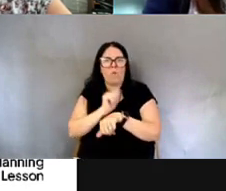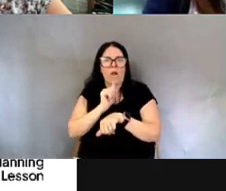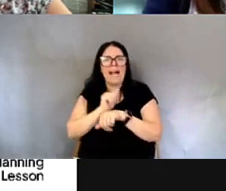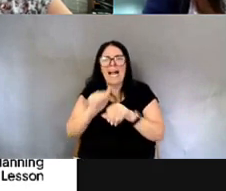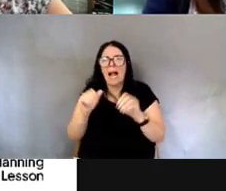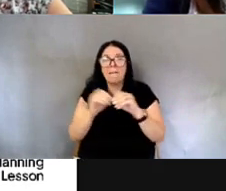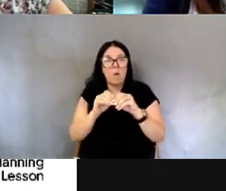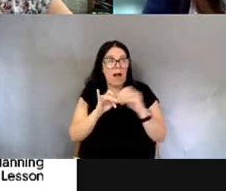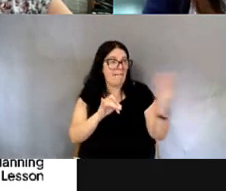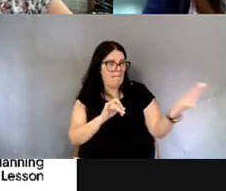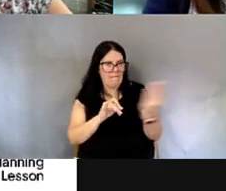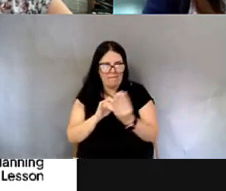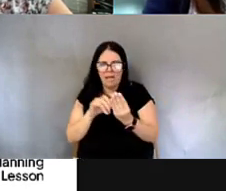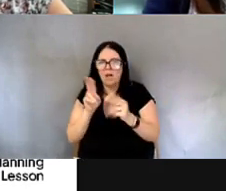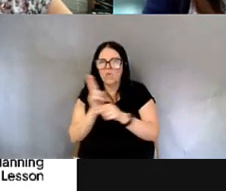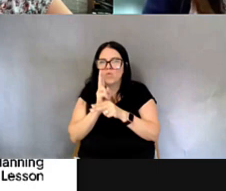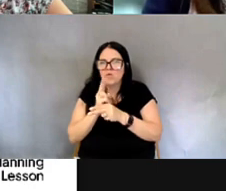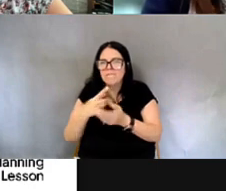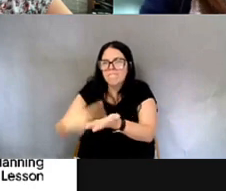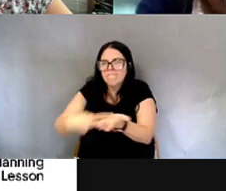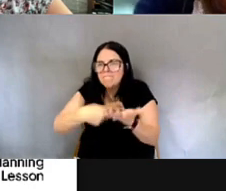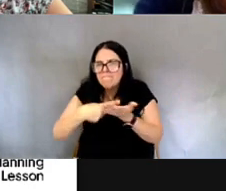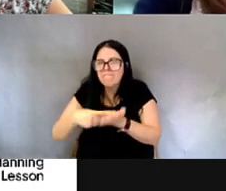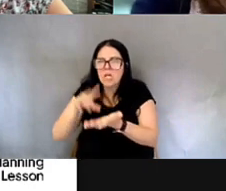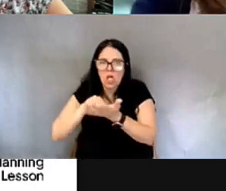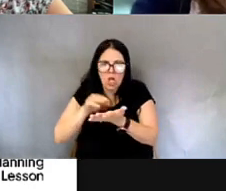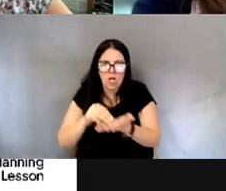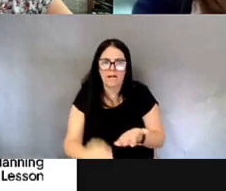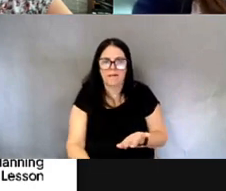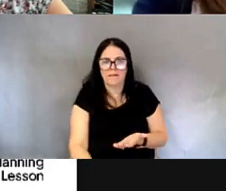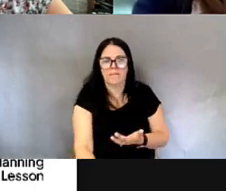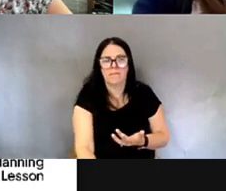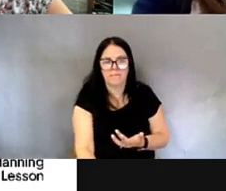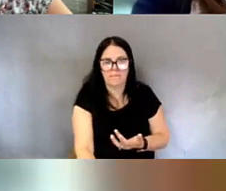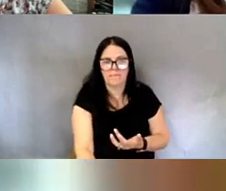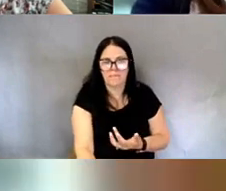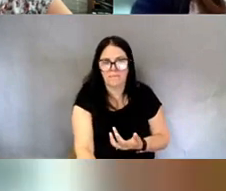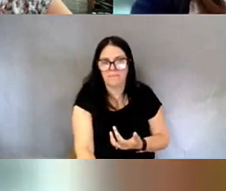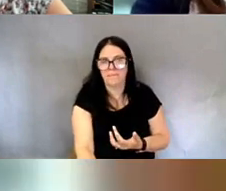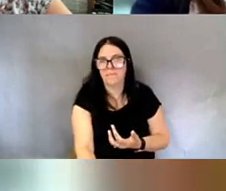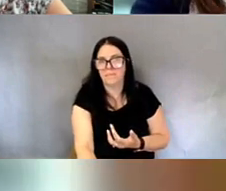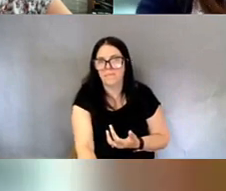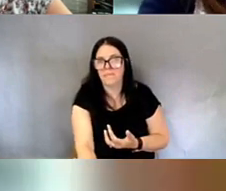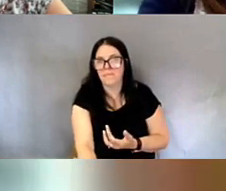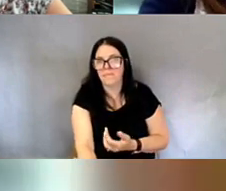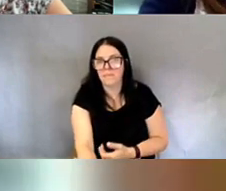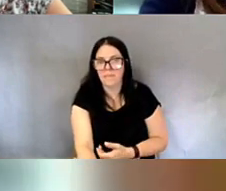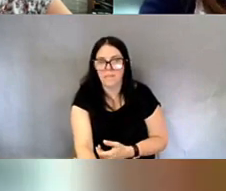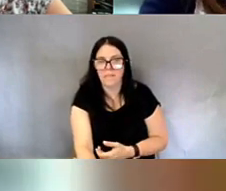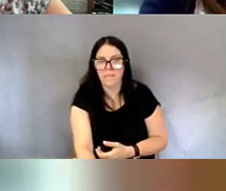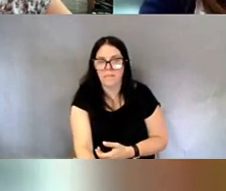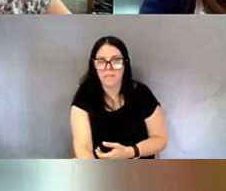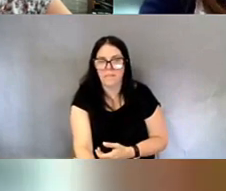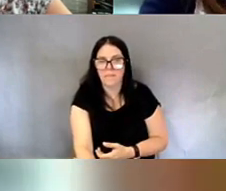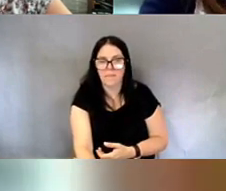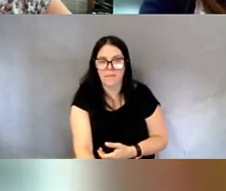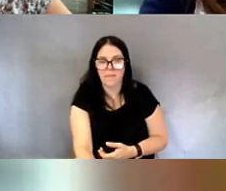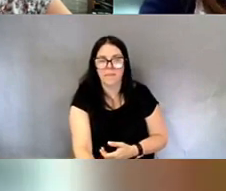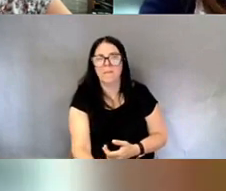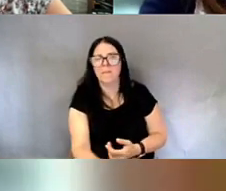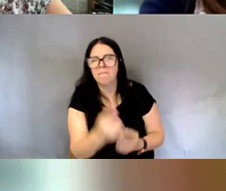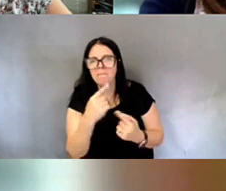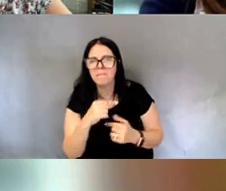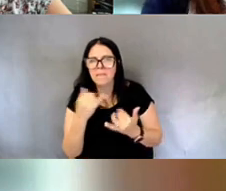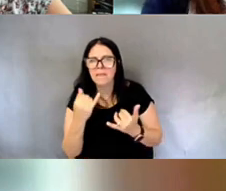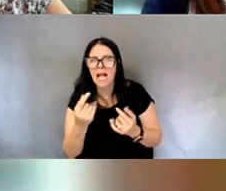that feeling of collaborating about learning. I'm going to stop sharing that and go back